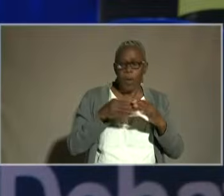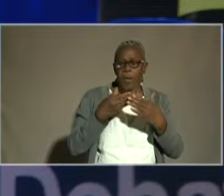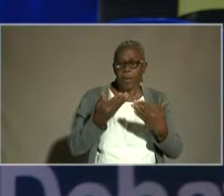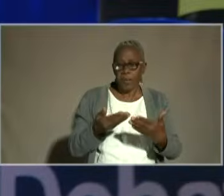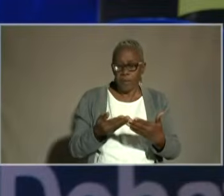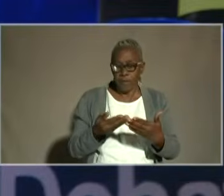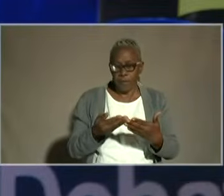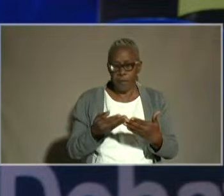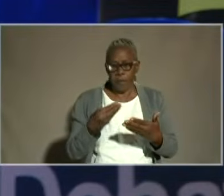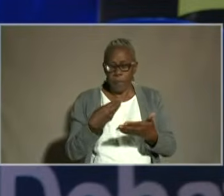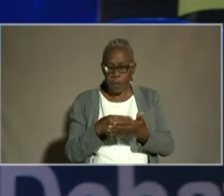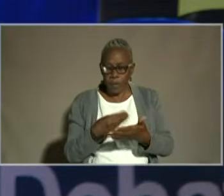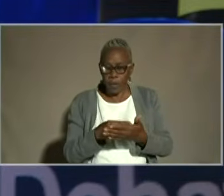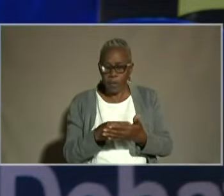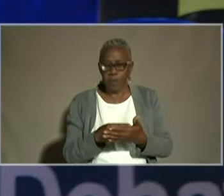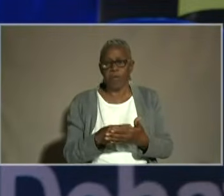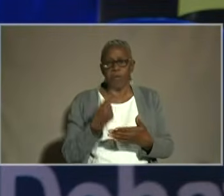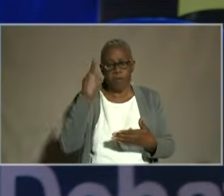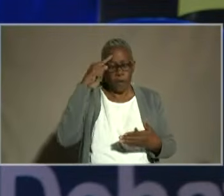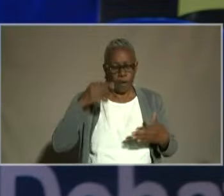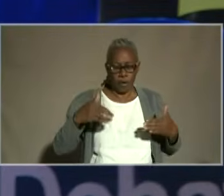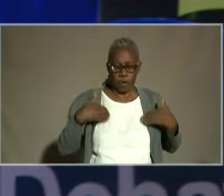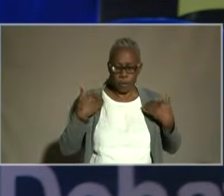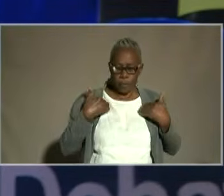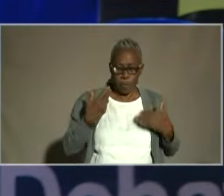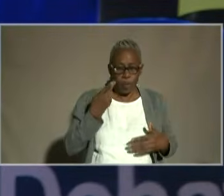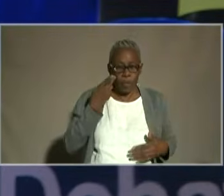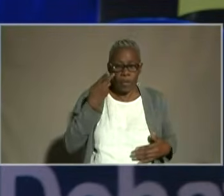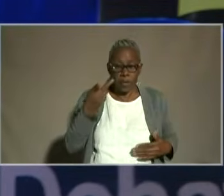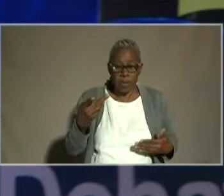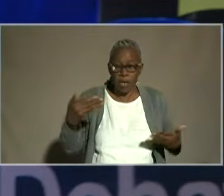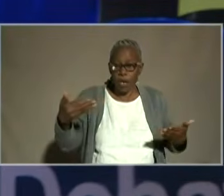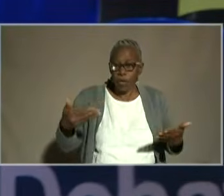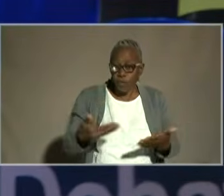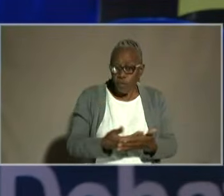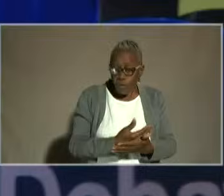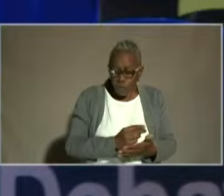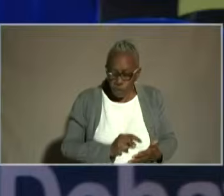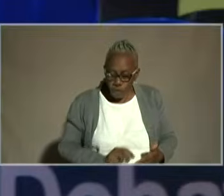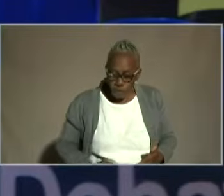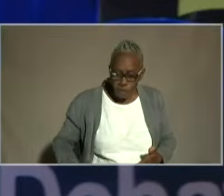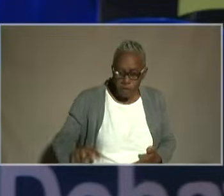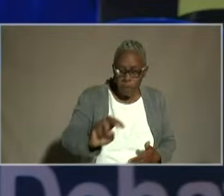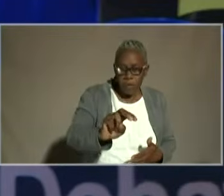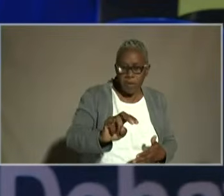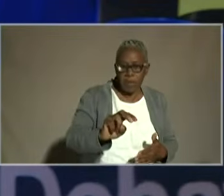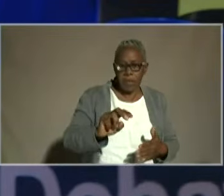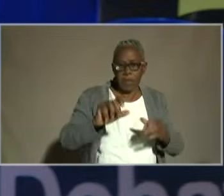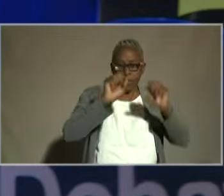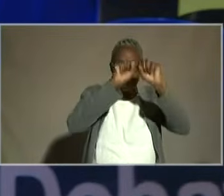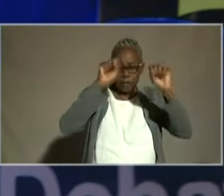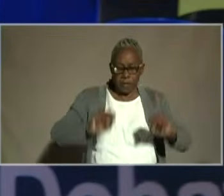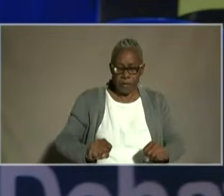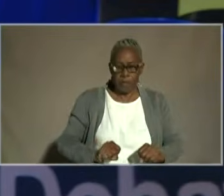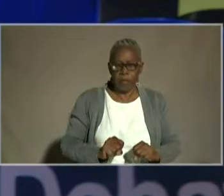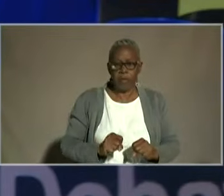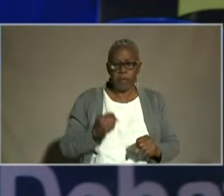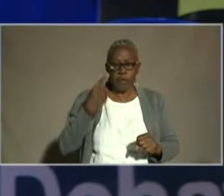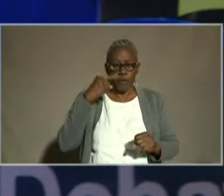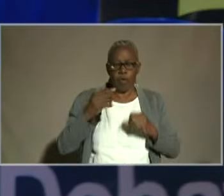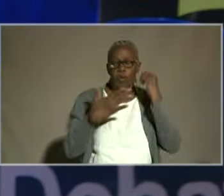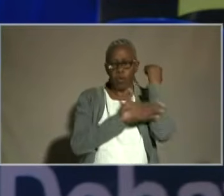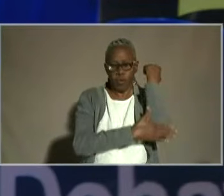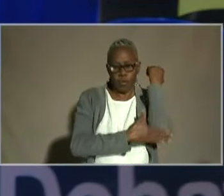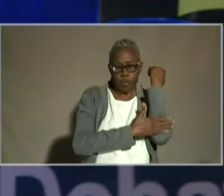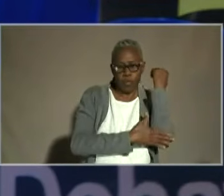houses for young people. You will see a new transportation system for rural school children coming